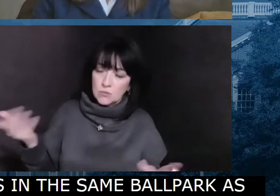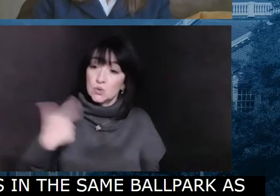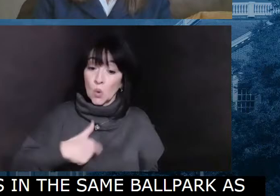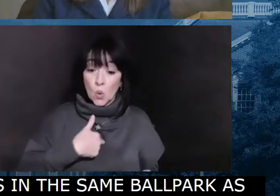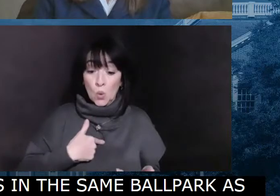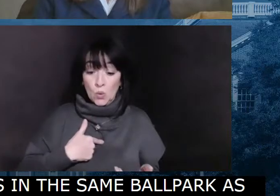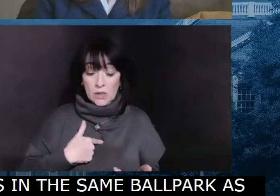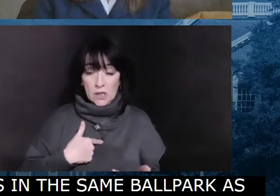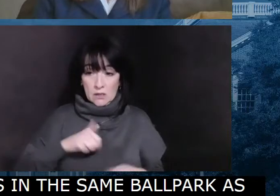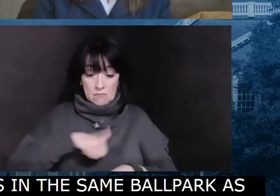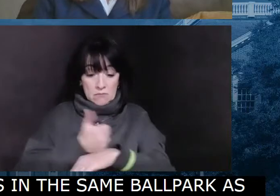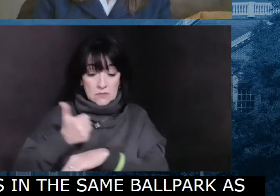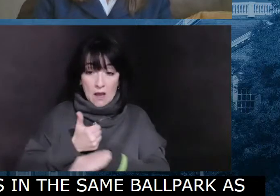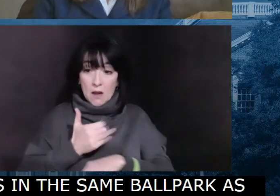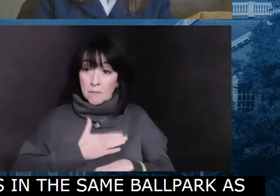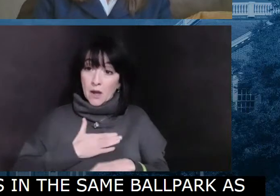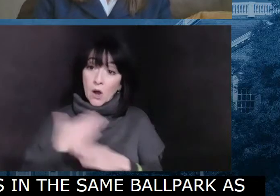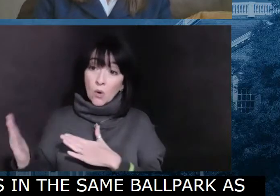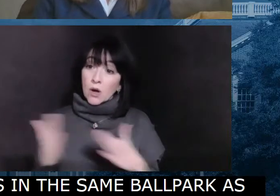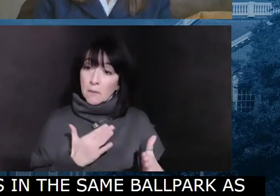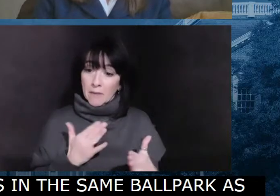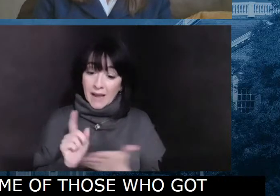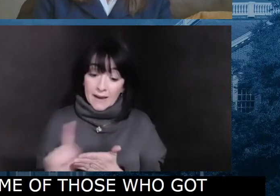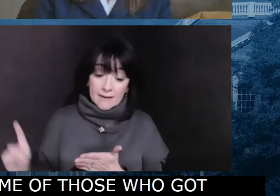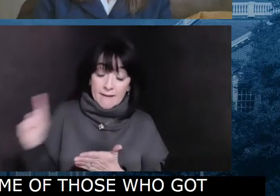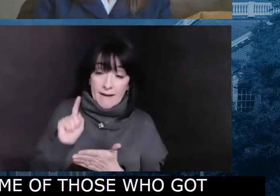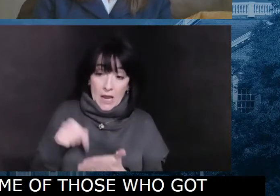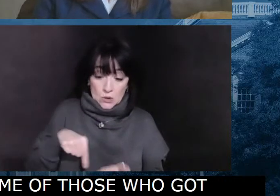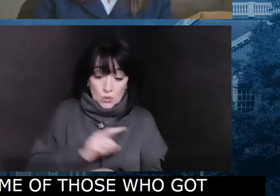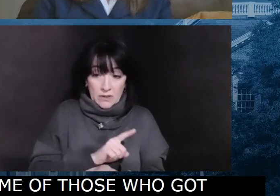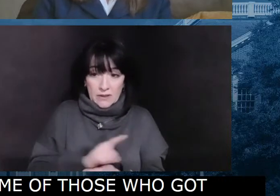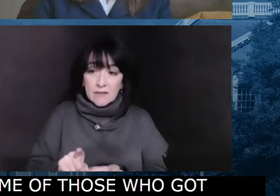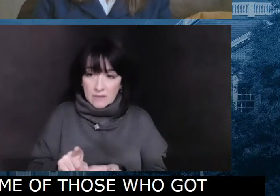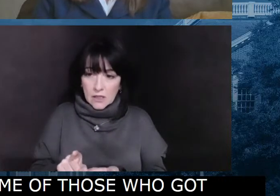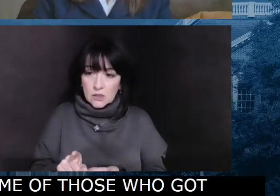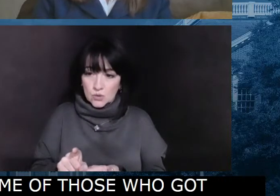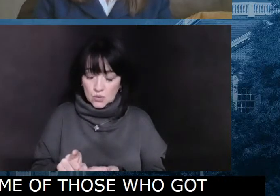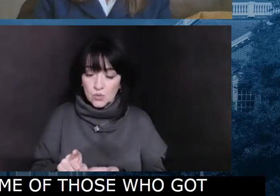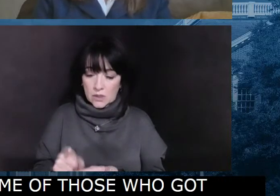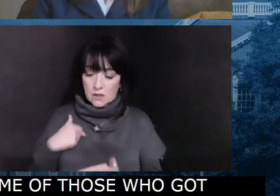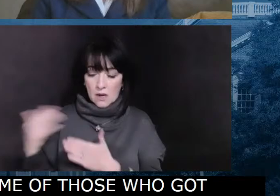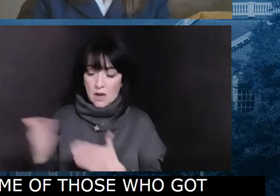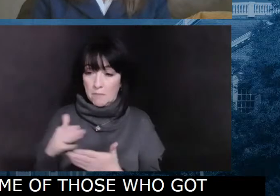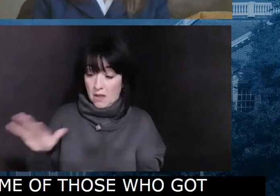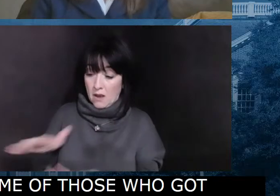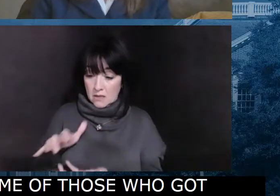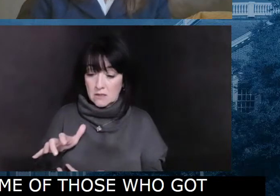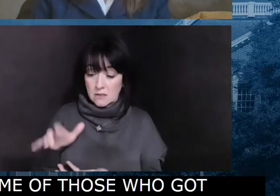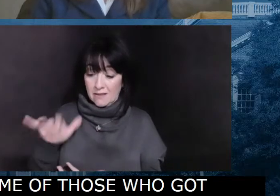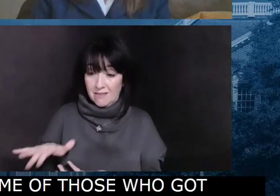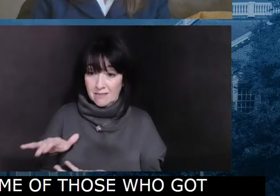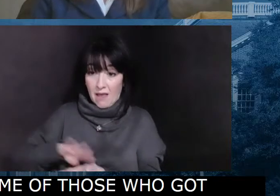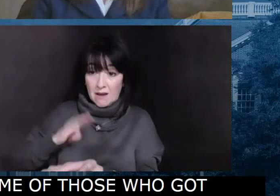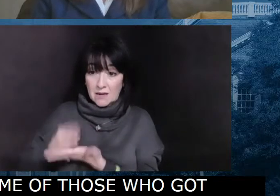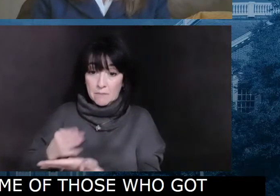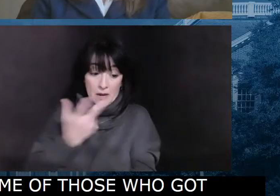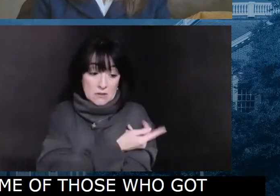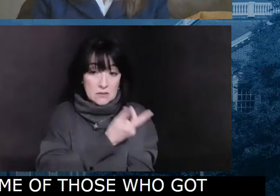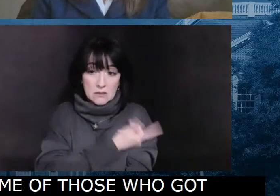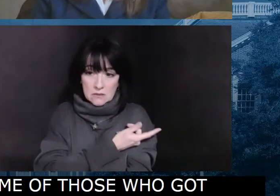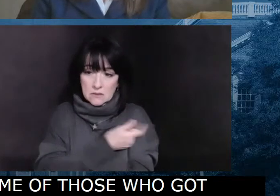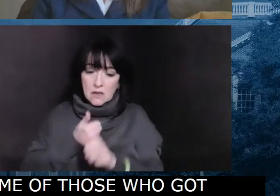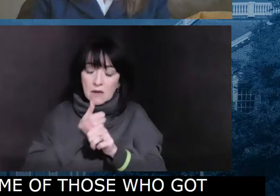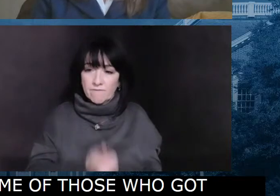week, last week and this week, to get the second doses that the state was obligated to get to the people that we did at the DMVs, and that was the